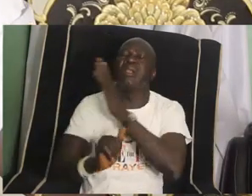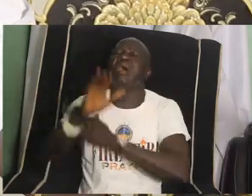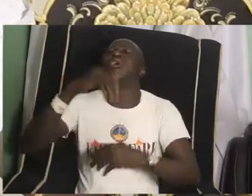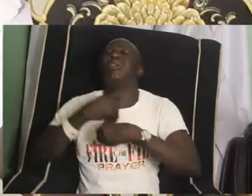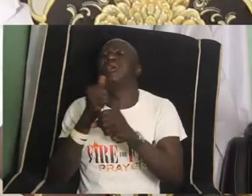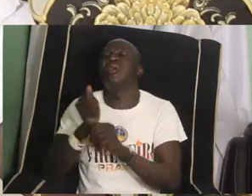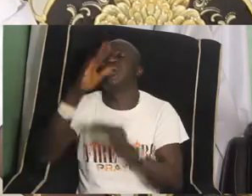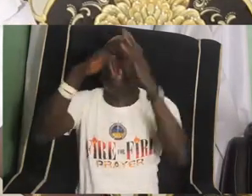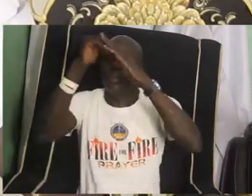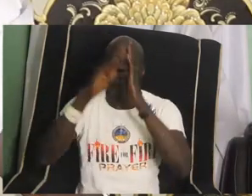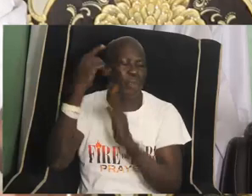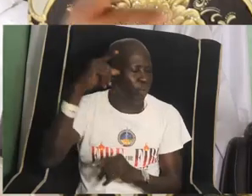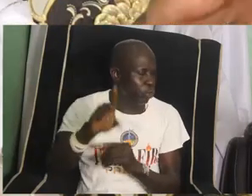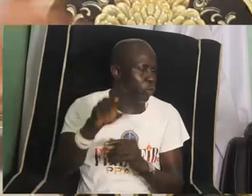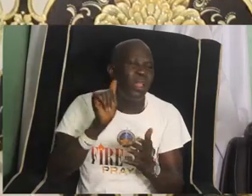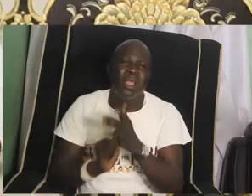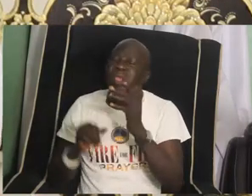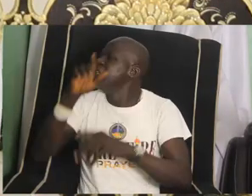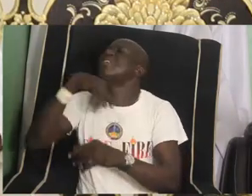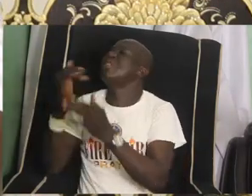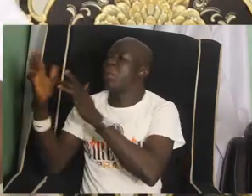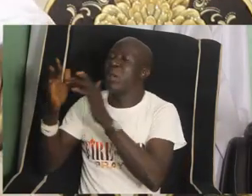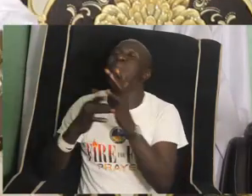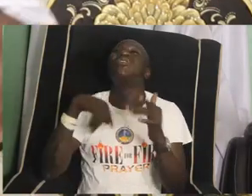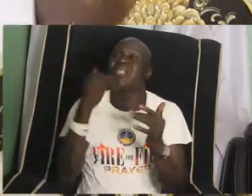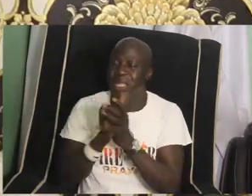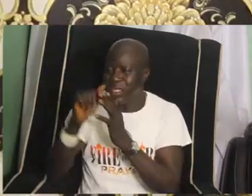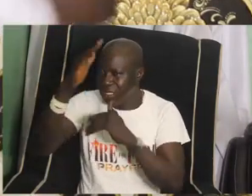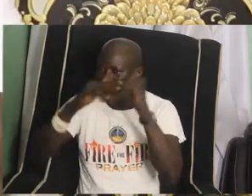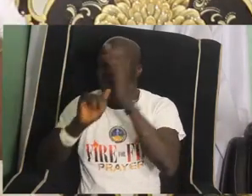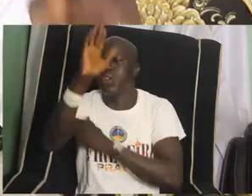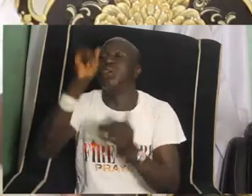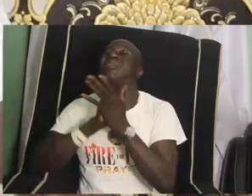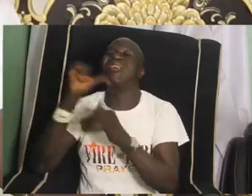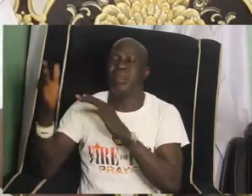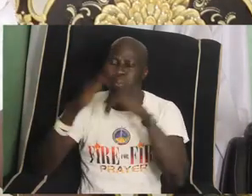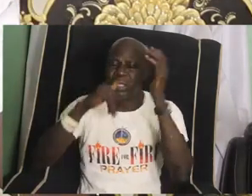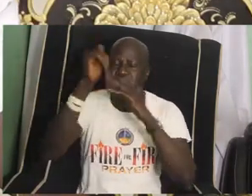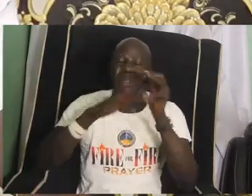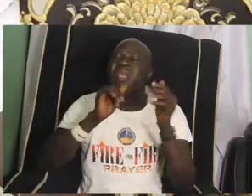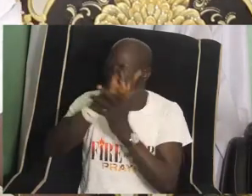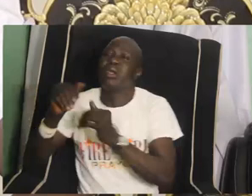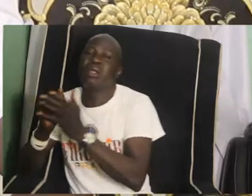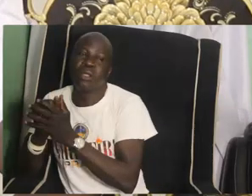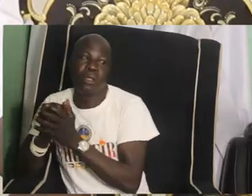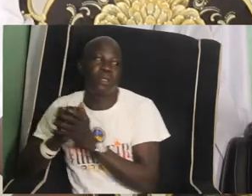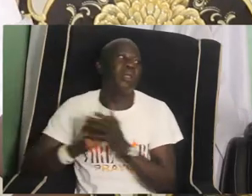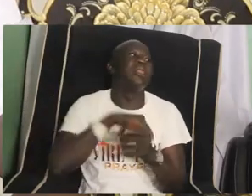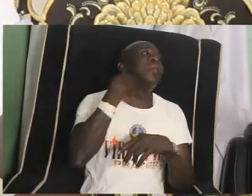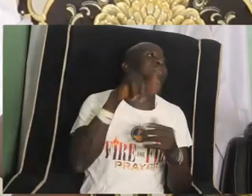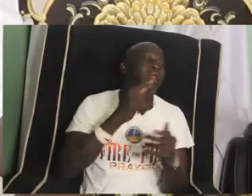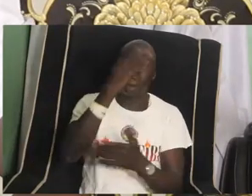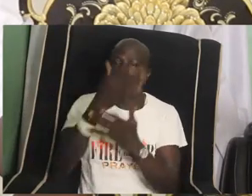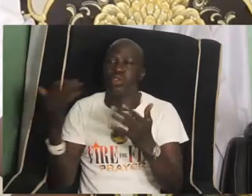Àníṣe gbogbo agbára àṣẹ tinú ayé ẹ. I say every forces of failure in your life. Òpin dé bá wọn. End will come to you. Ẹjẹ́ sọ kí ni ẹ fún yín. Let me